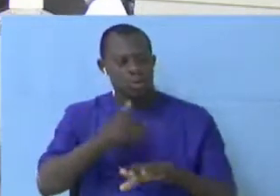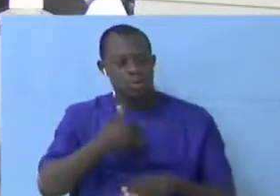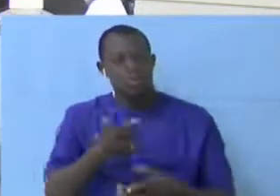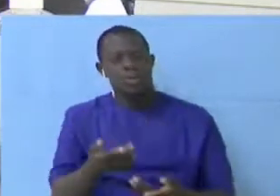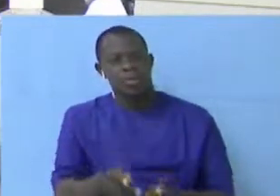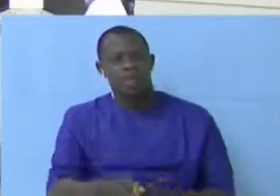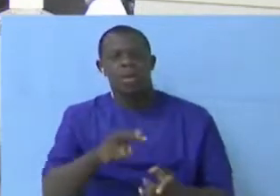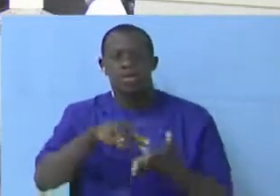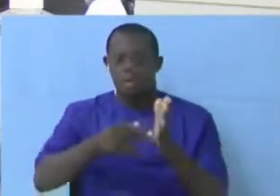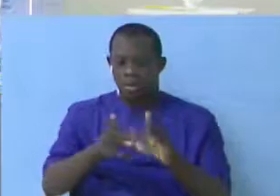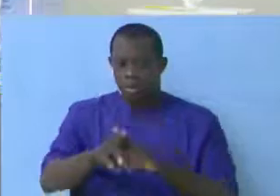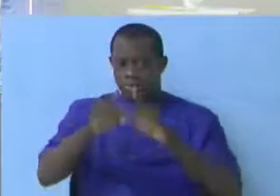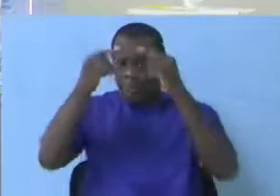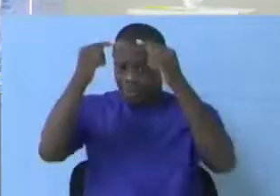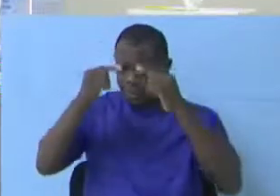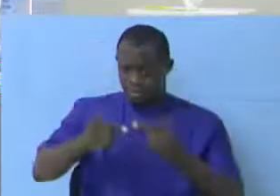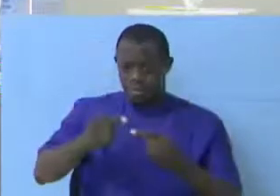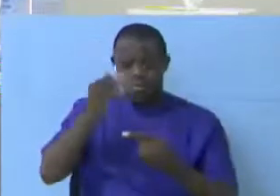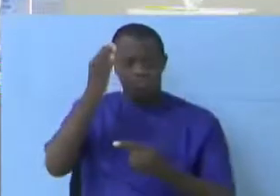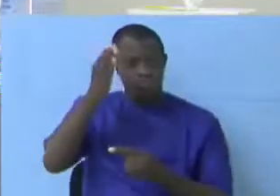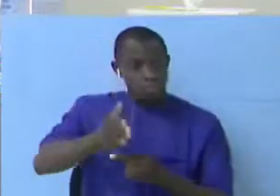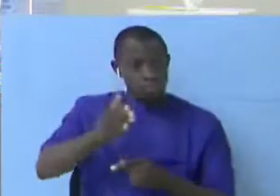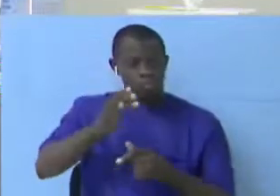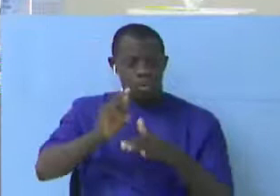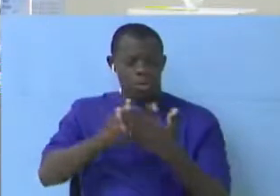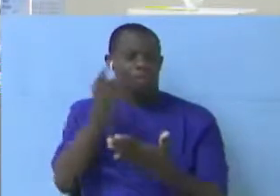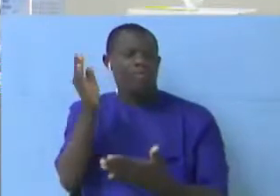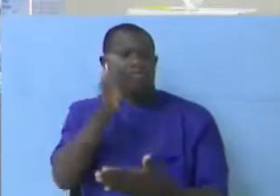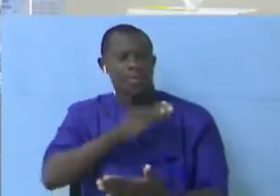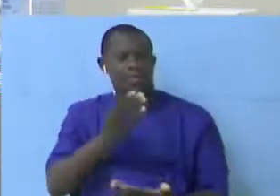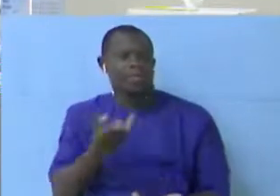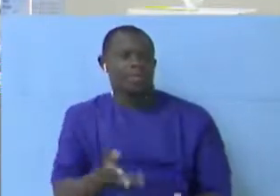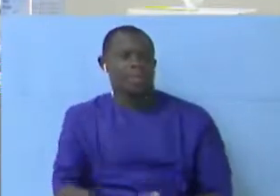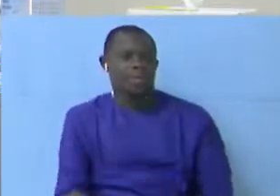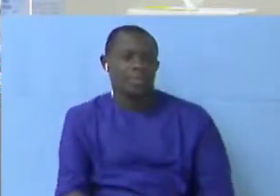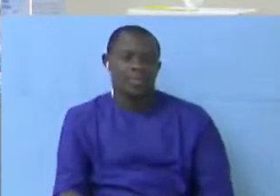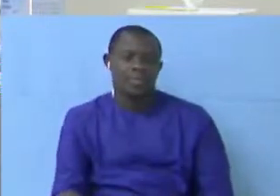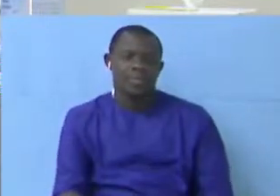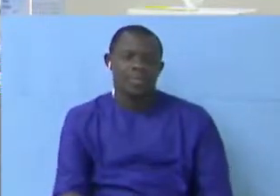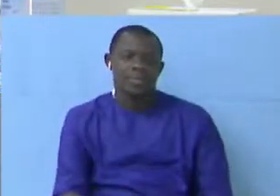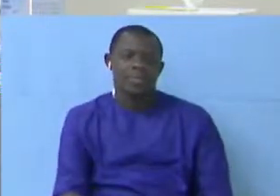that statement be true or would it be false? No,